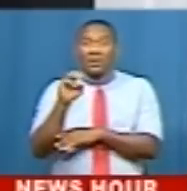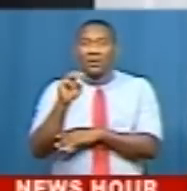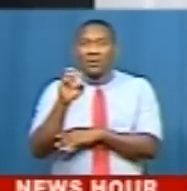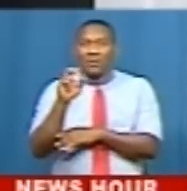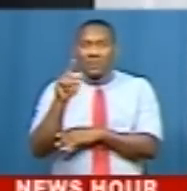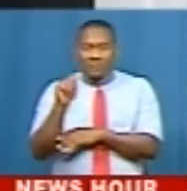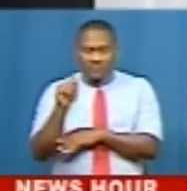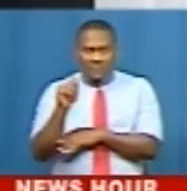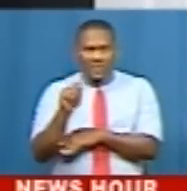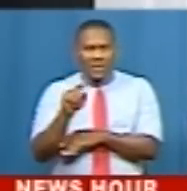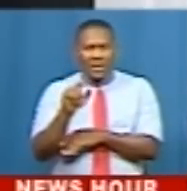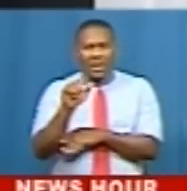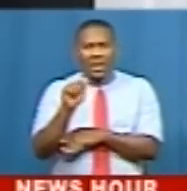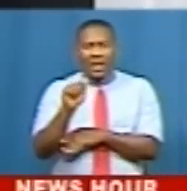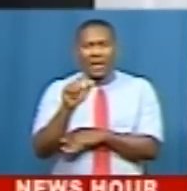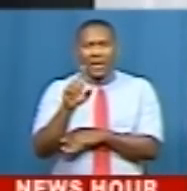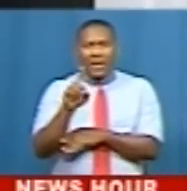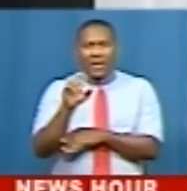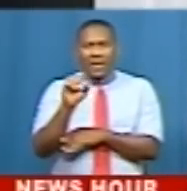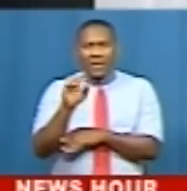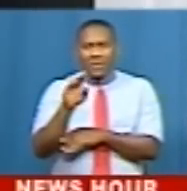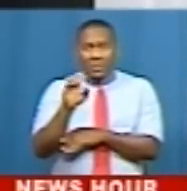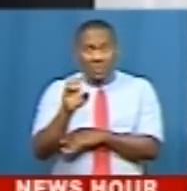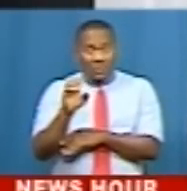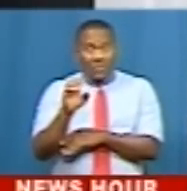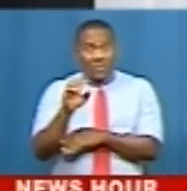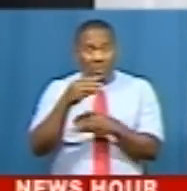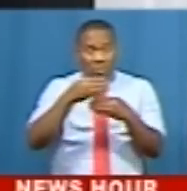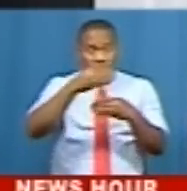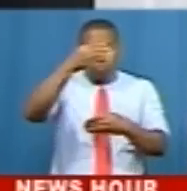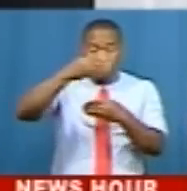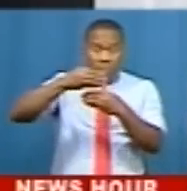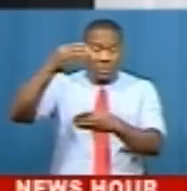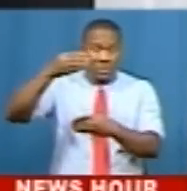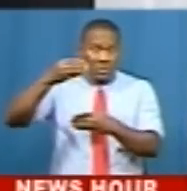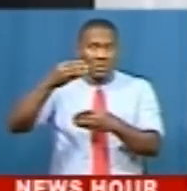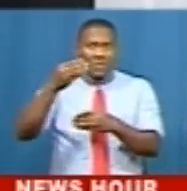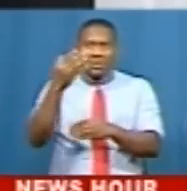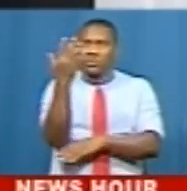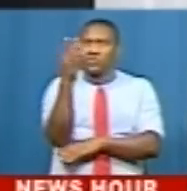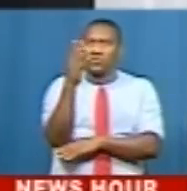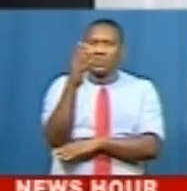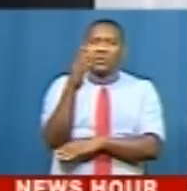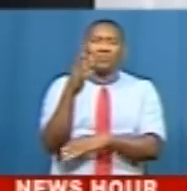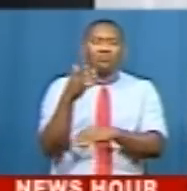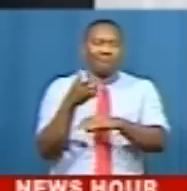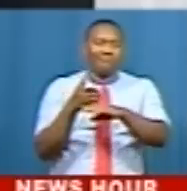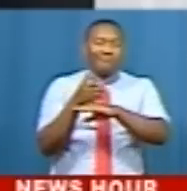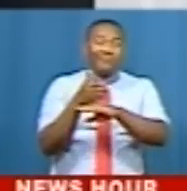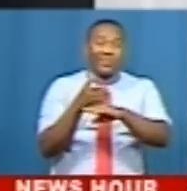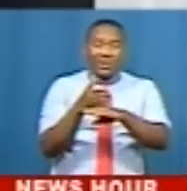adobe wall, lesser used timber species for construction such as bamboo and rattan.